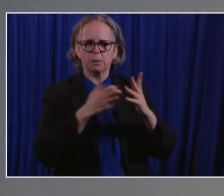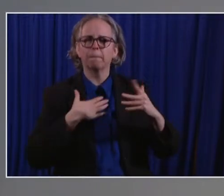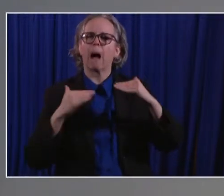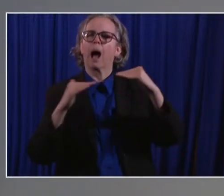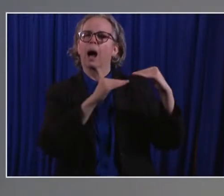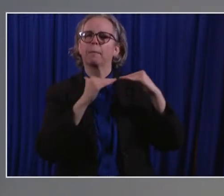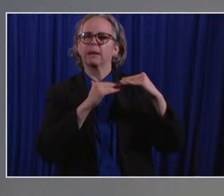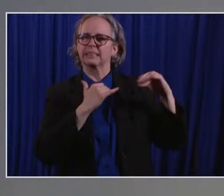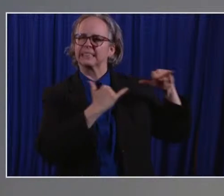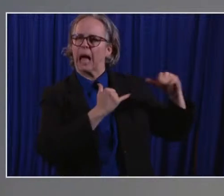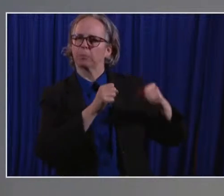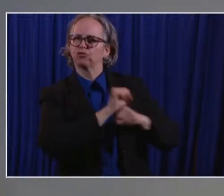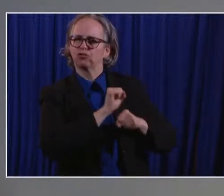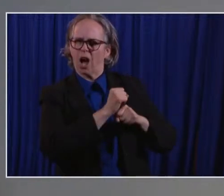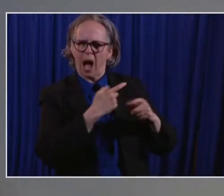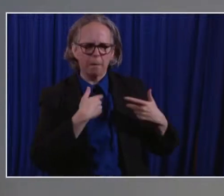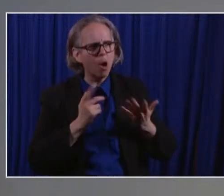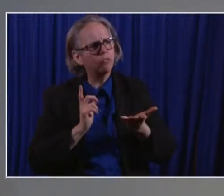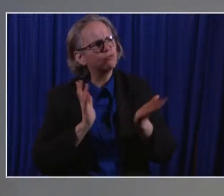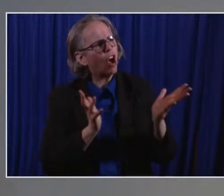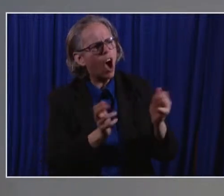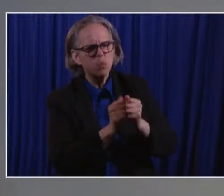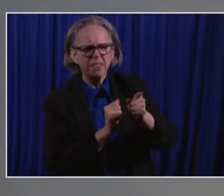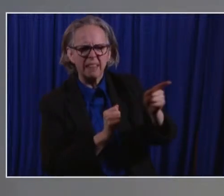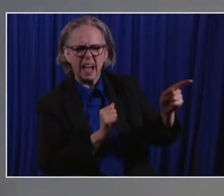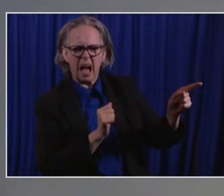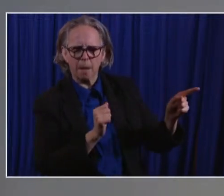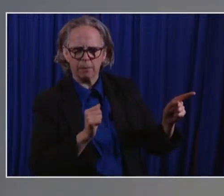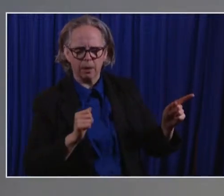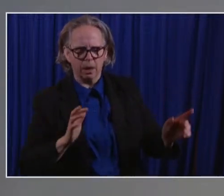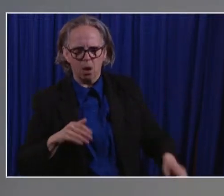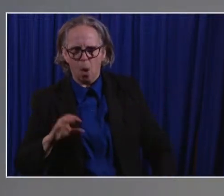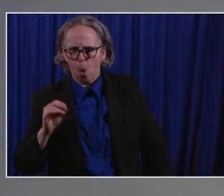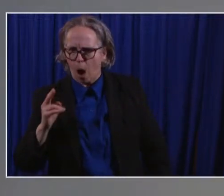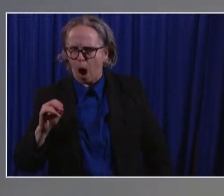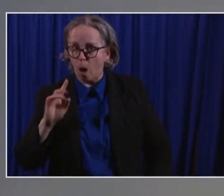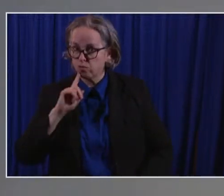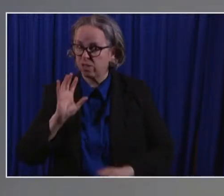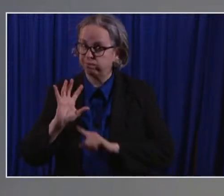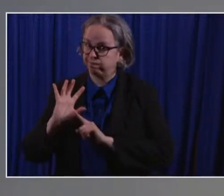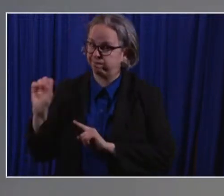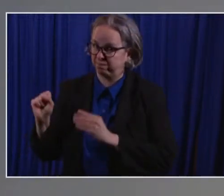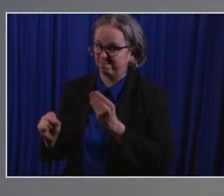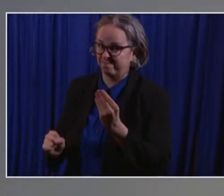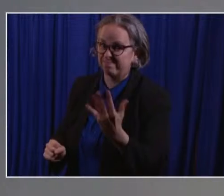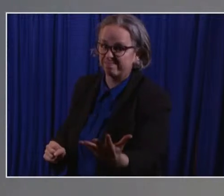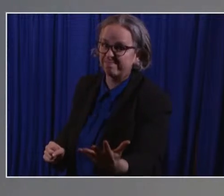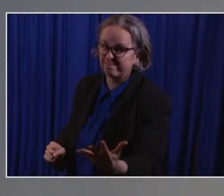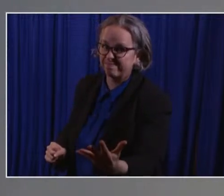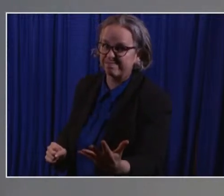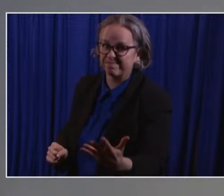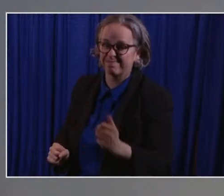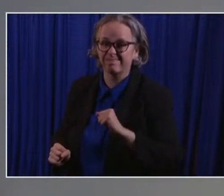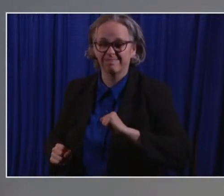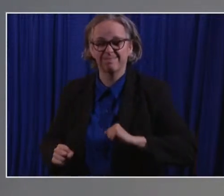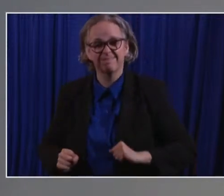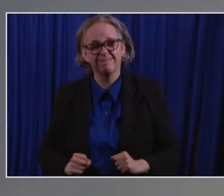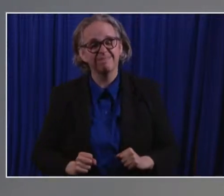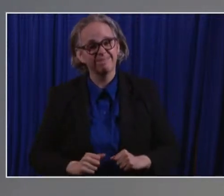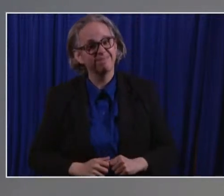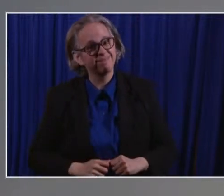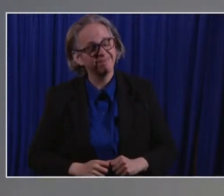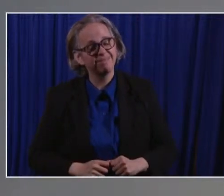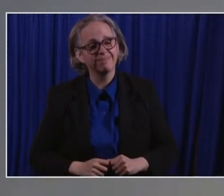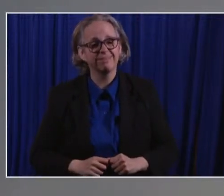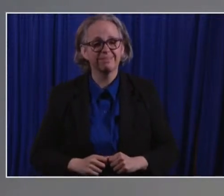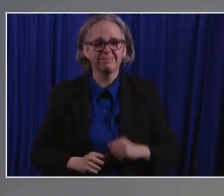excelled in their efforts to get vaccinated and to make all these opportunities available. For the